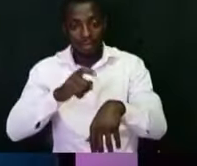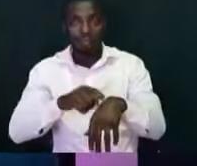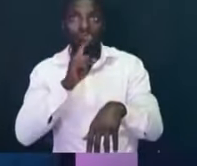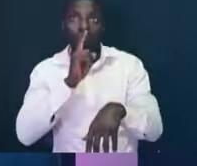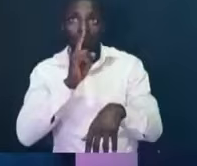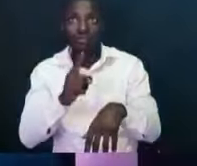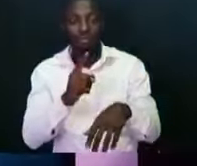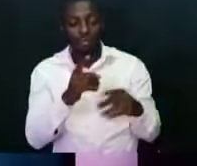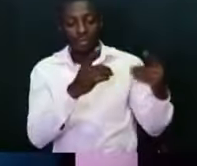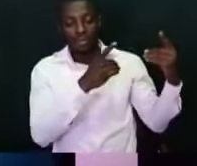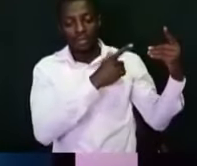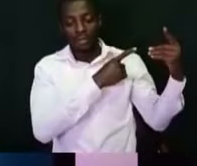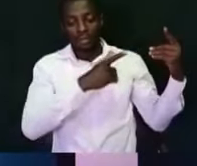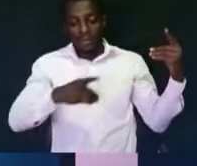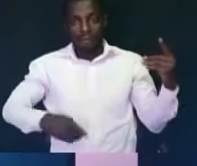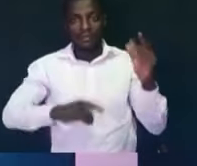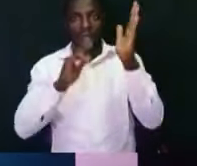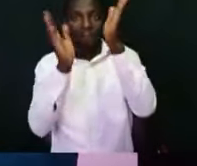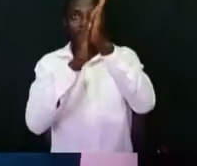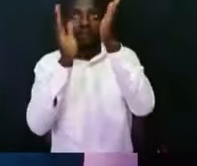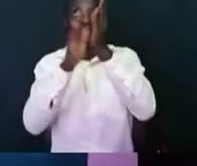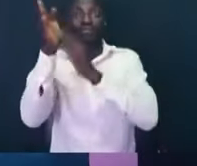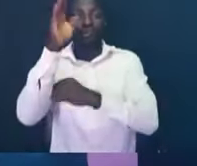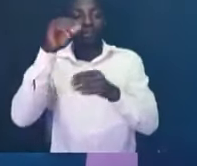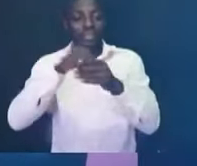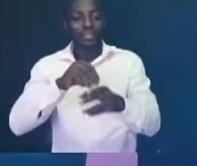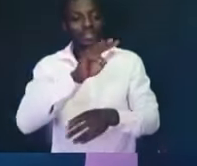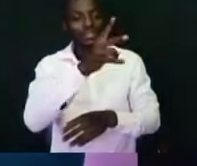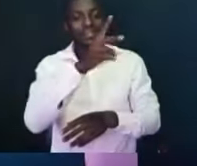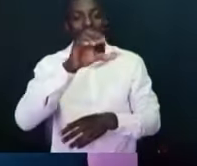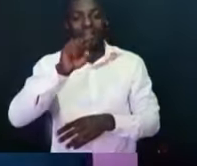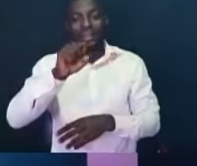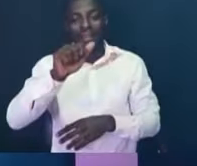the Lord in 2 Samuel